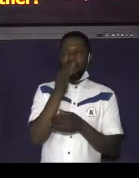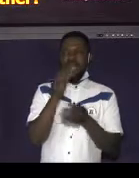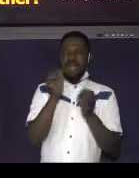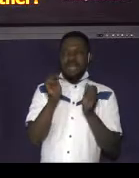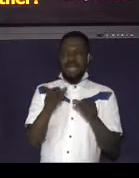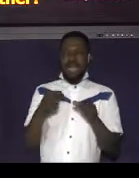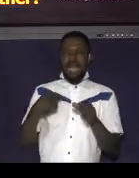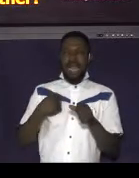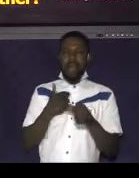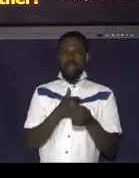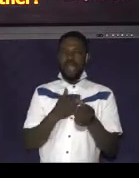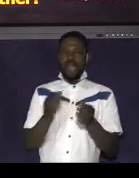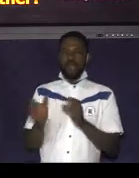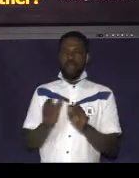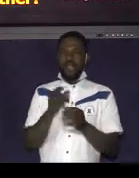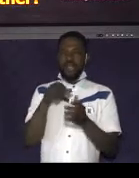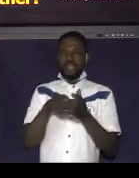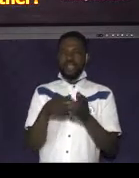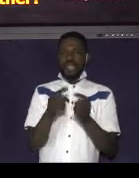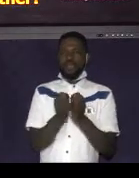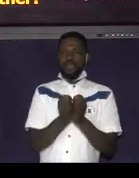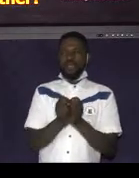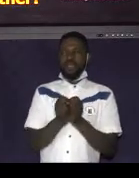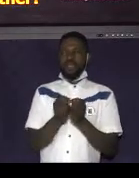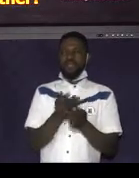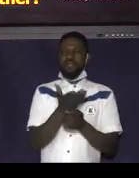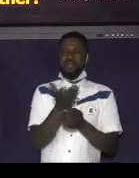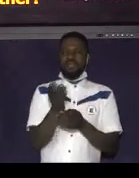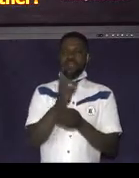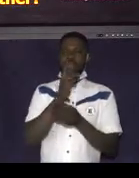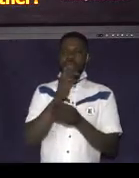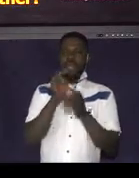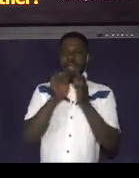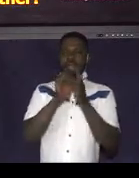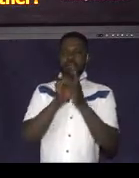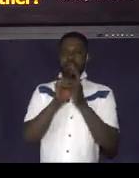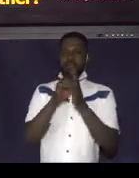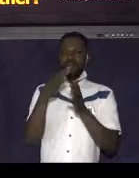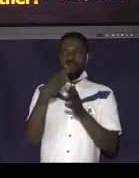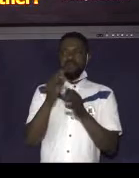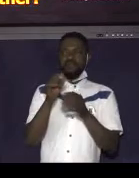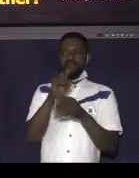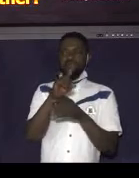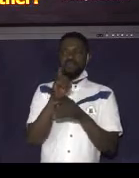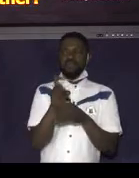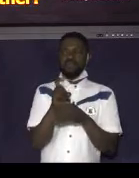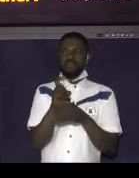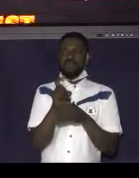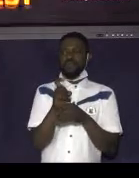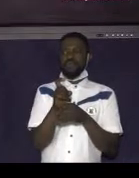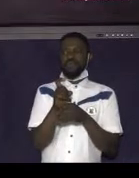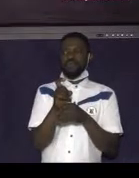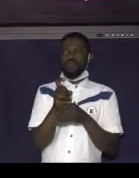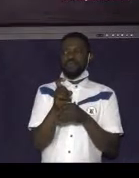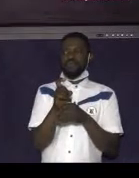Can we do this together? Those are examples of questions.